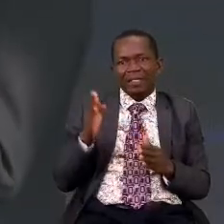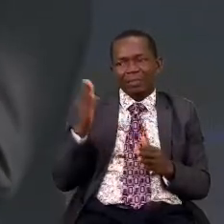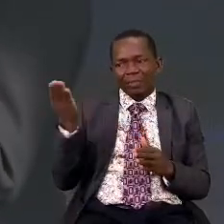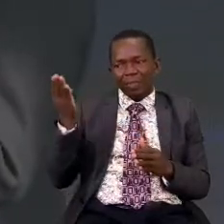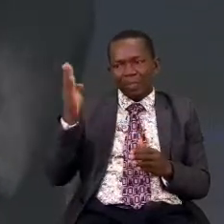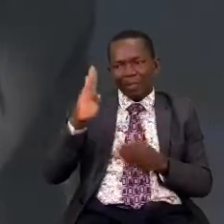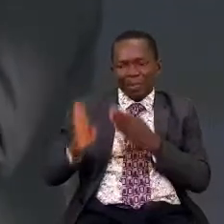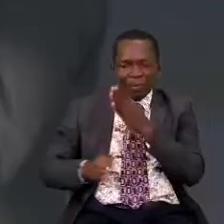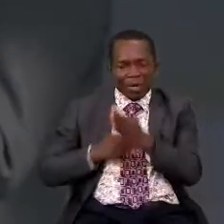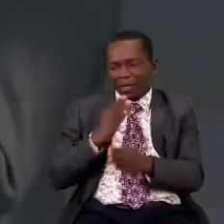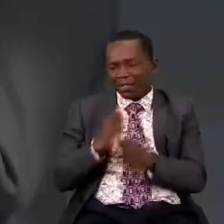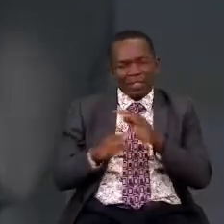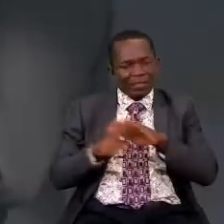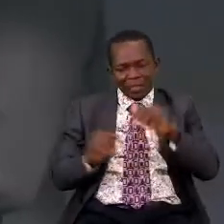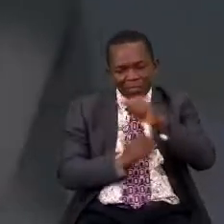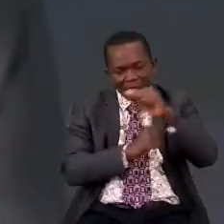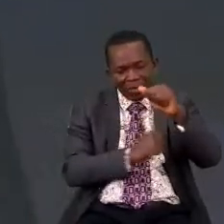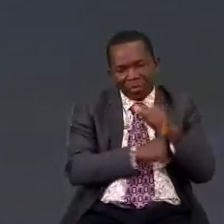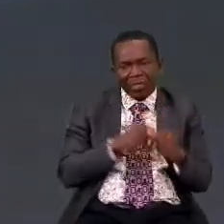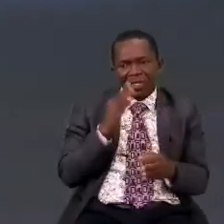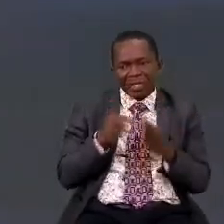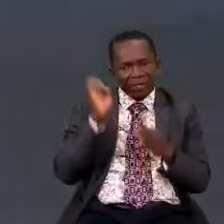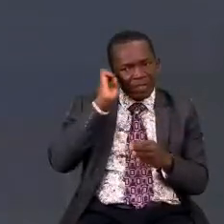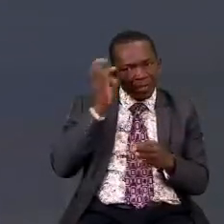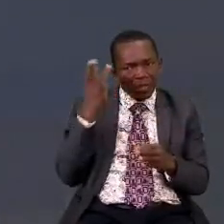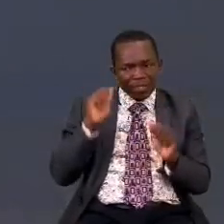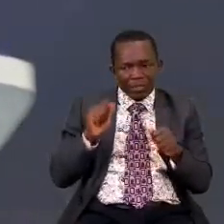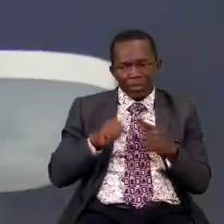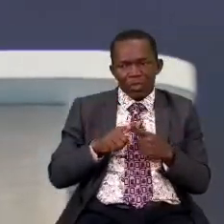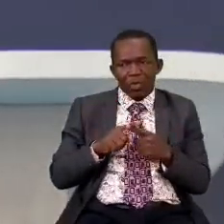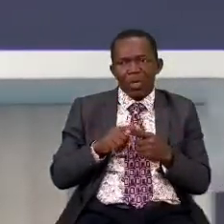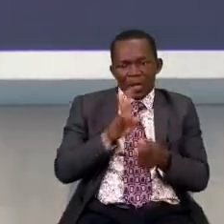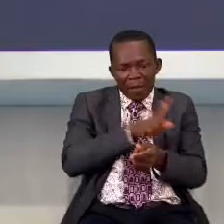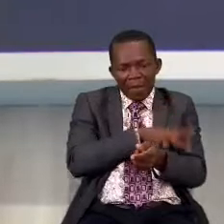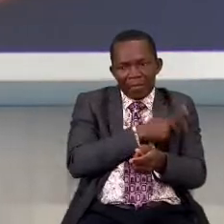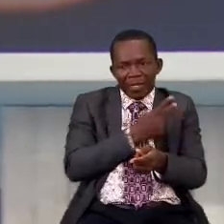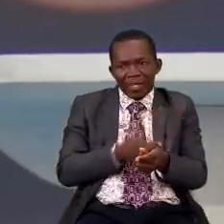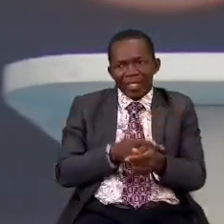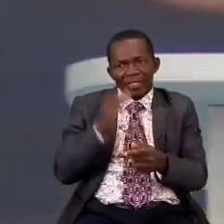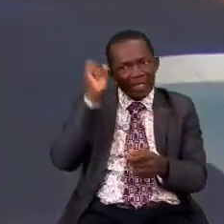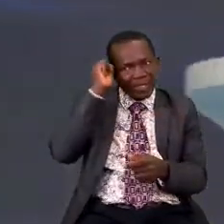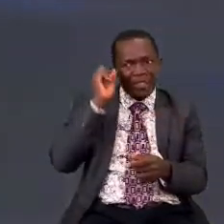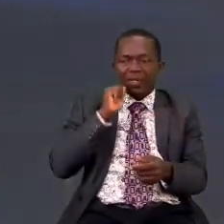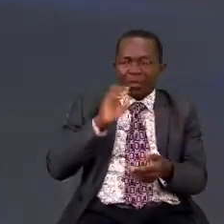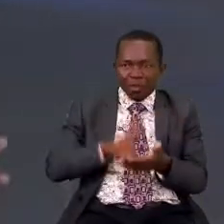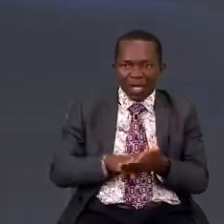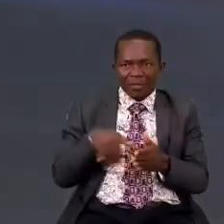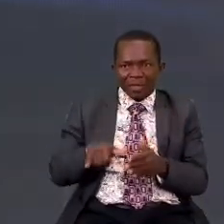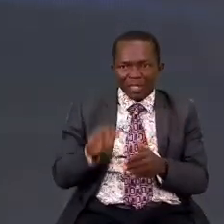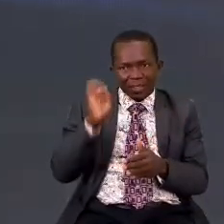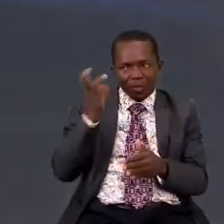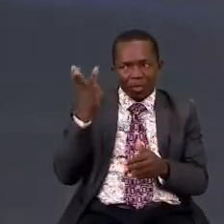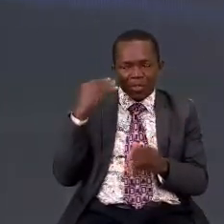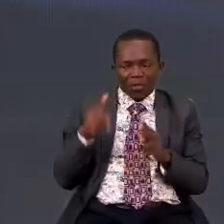And history, the history of people around him, of his family, of his fathers and great grandfathers, they